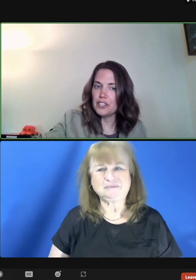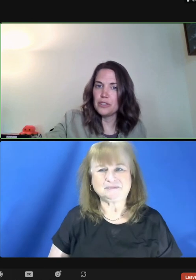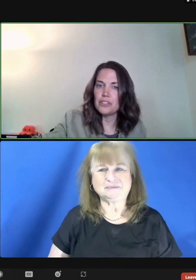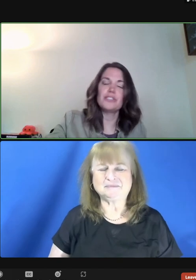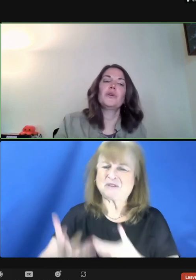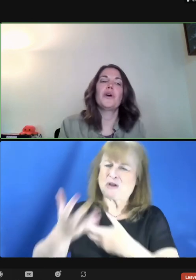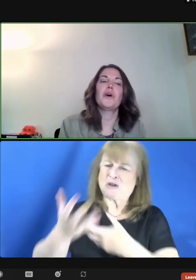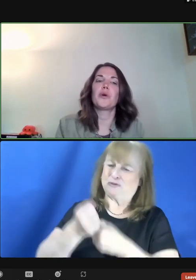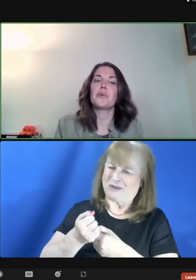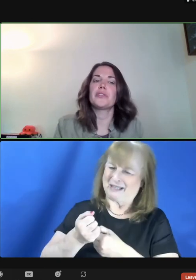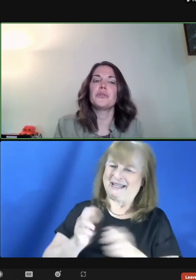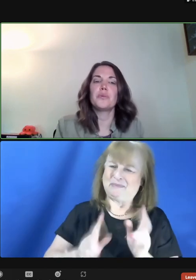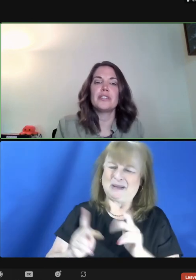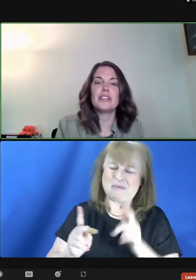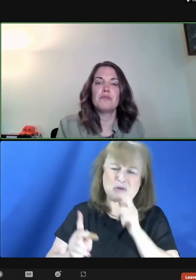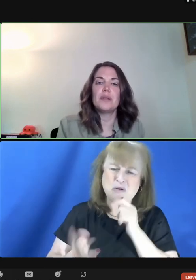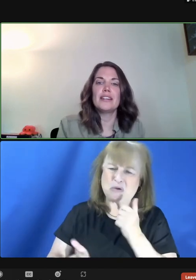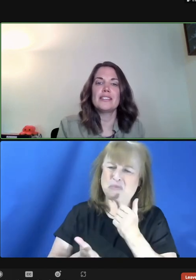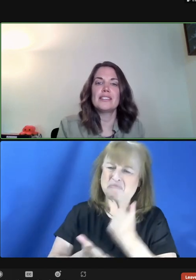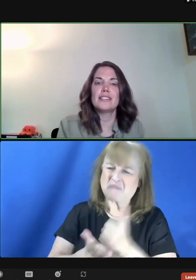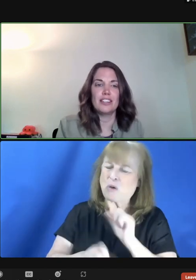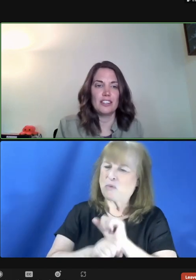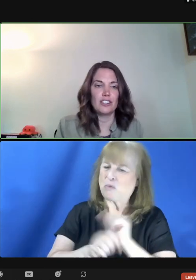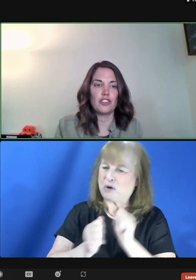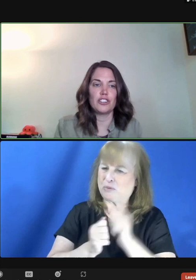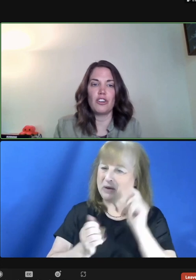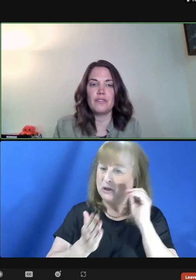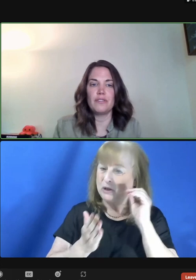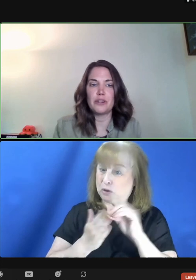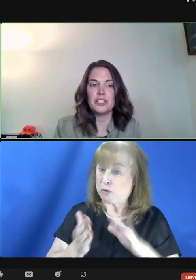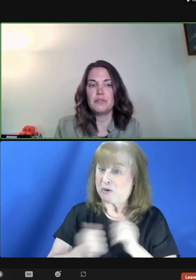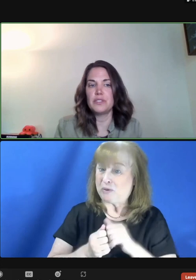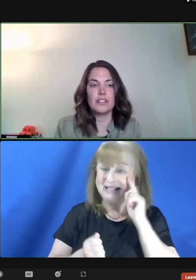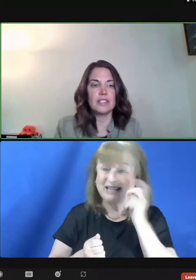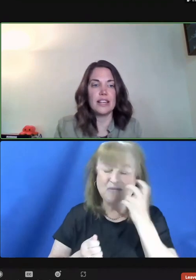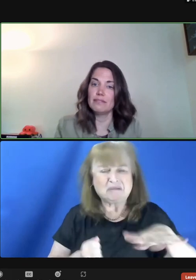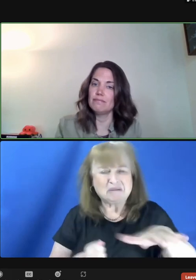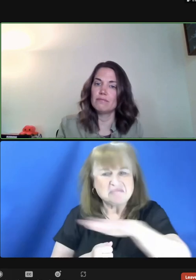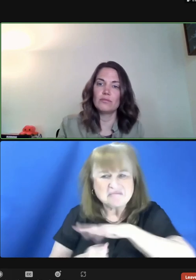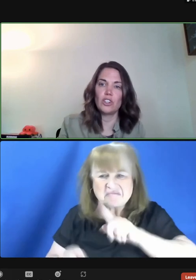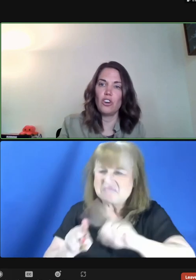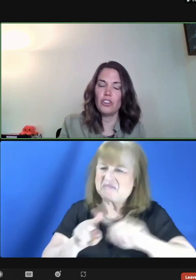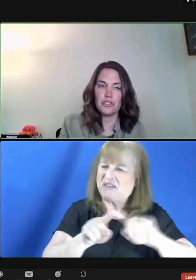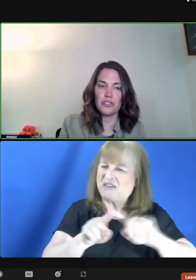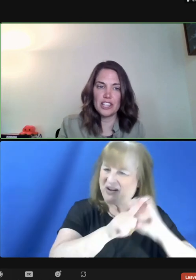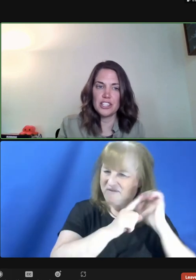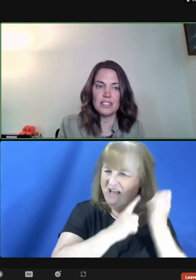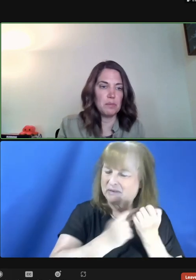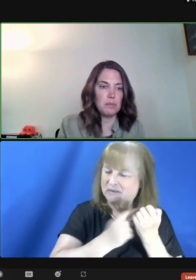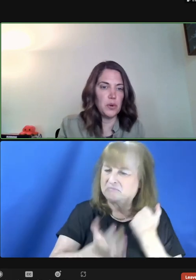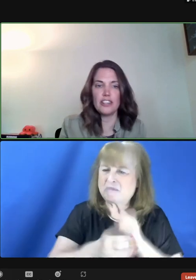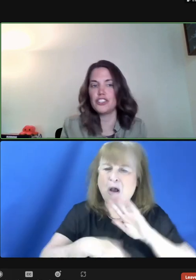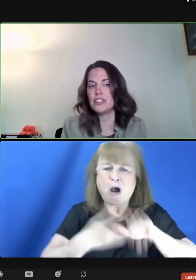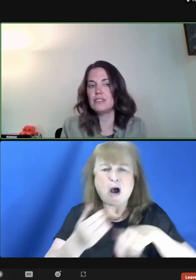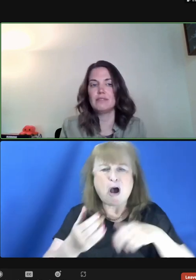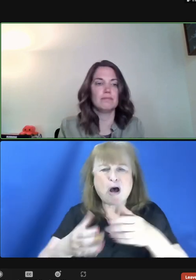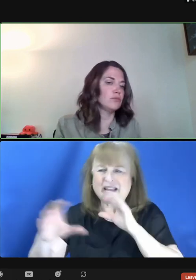trusted individuals who help work with the student with deaf blindness across all environments to facilitate all